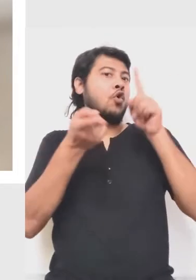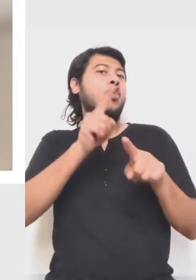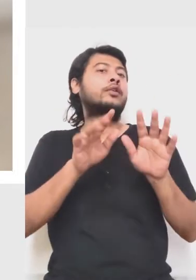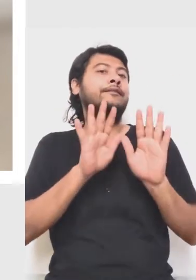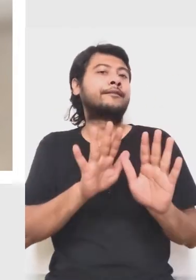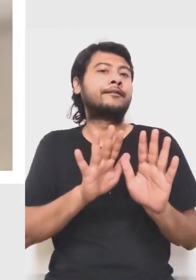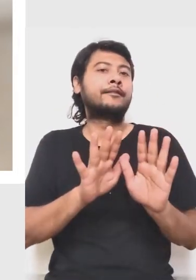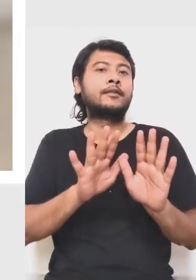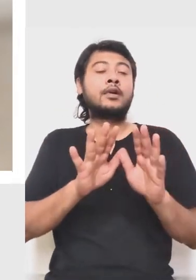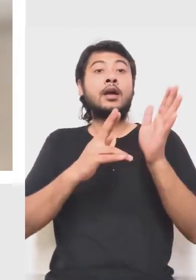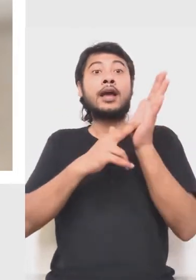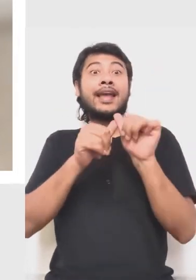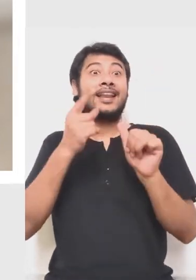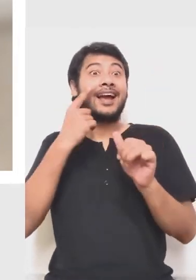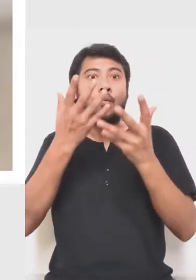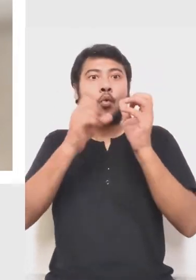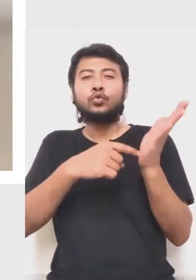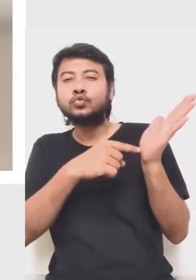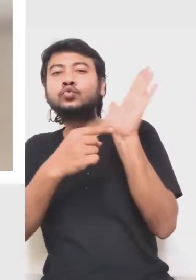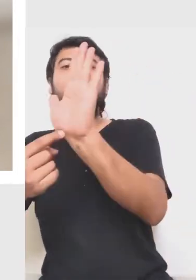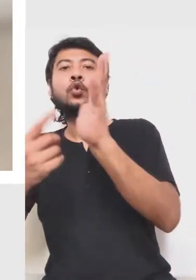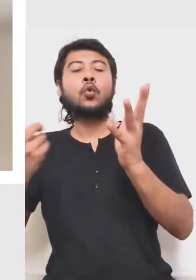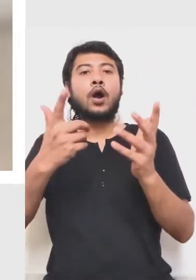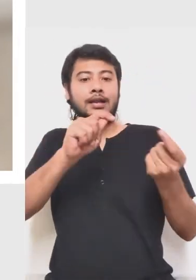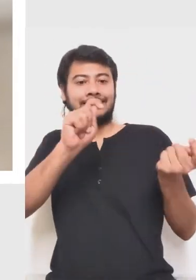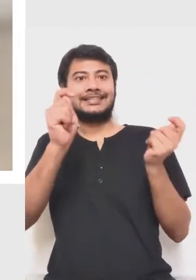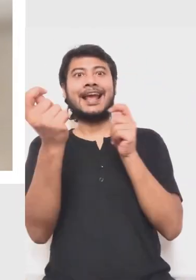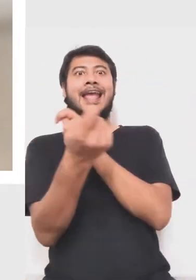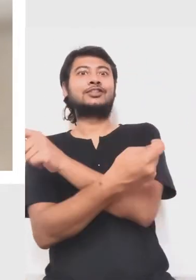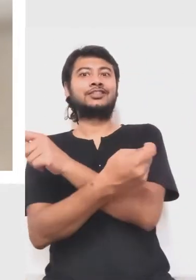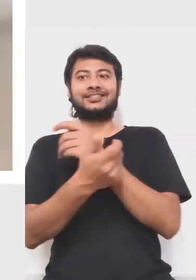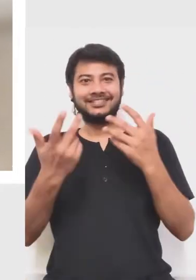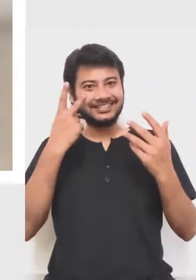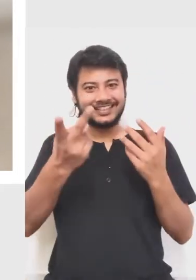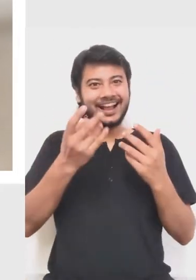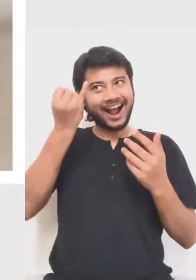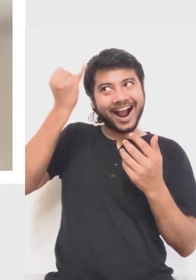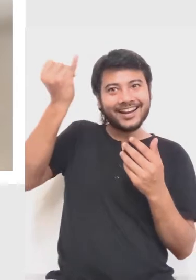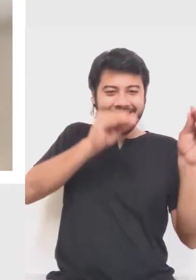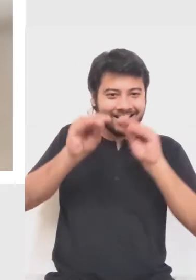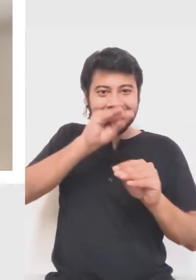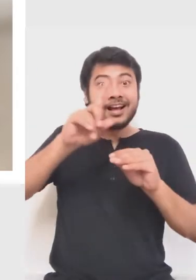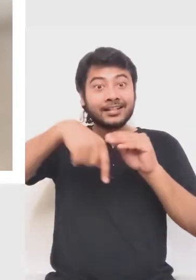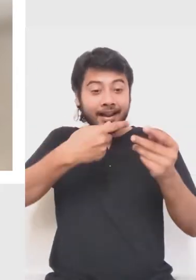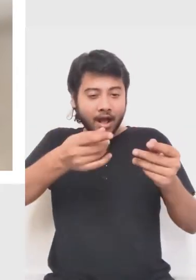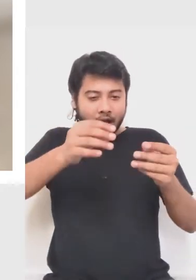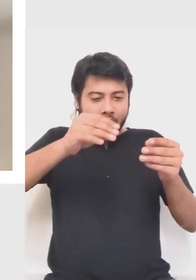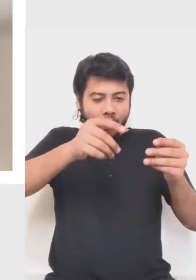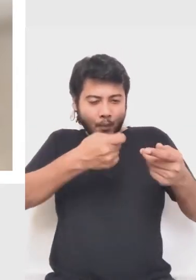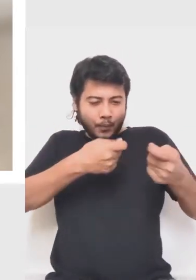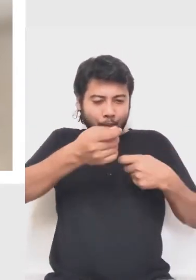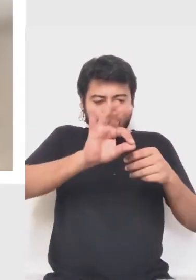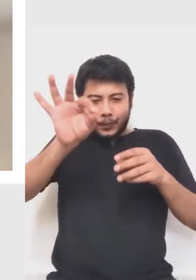element that is made visible in Nai's practice. Nai began reusing the leftover jute thread that he had pulled out from